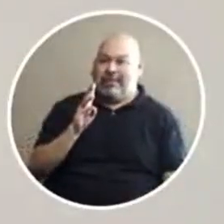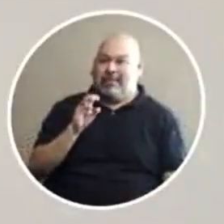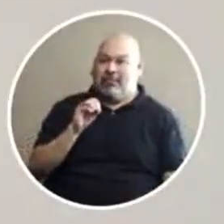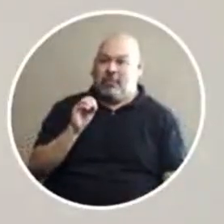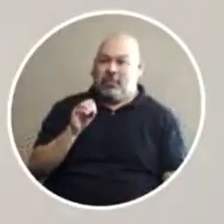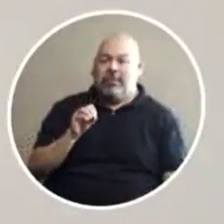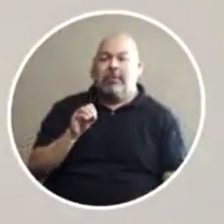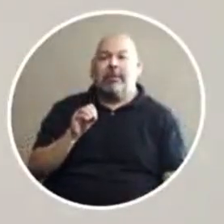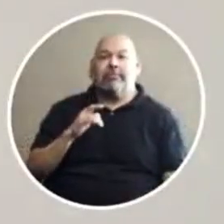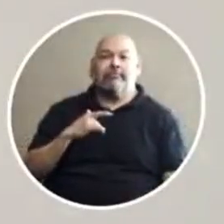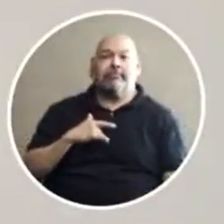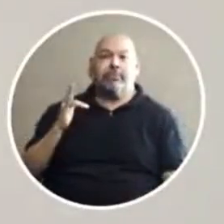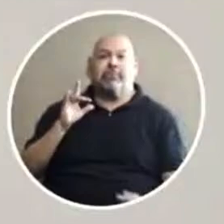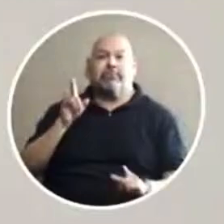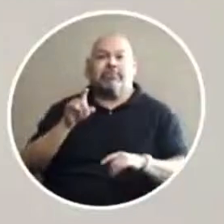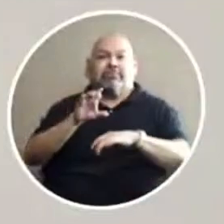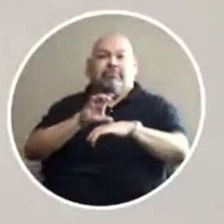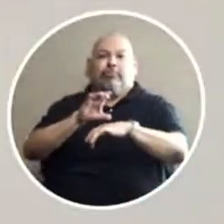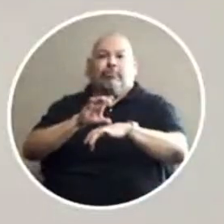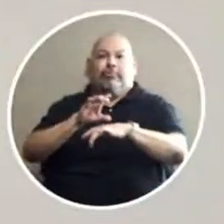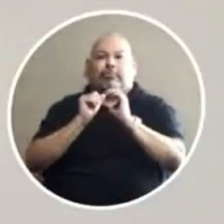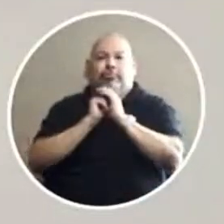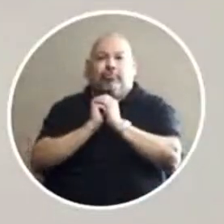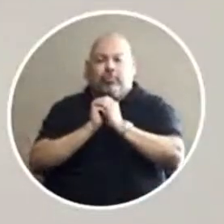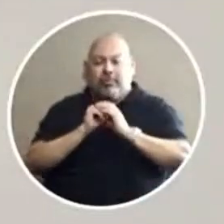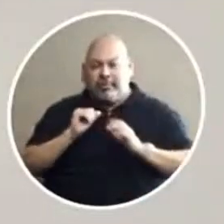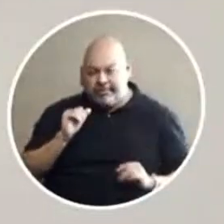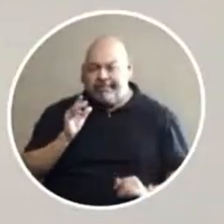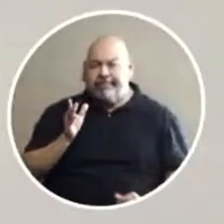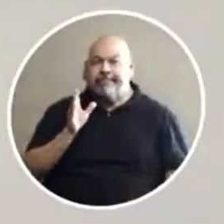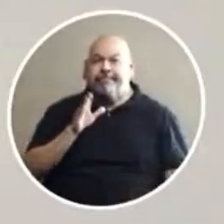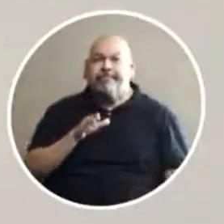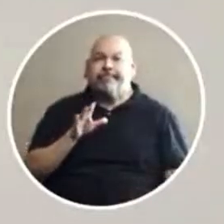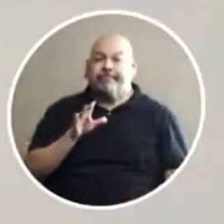0.6% attended places of worship.